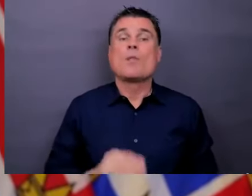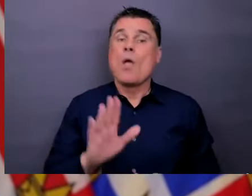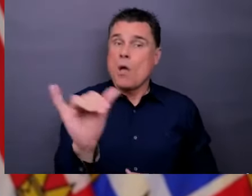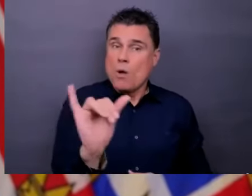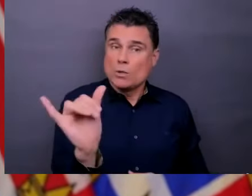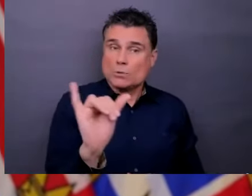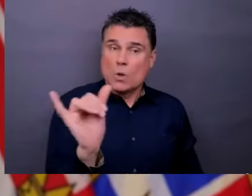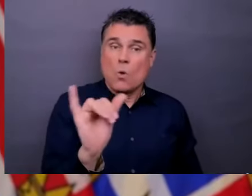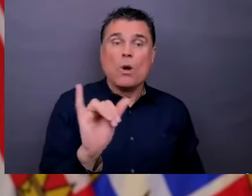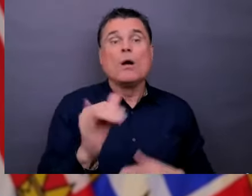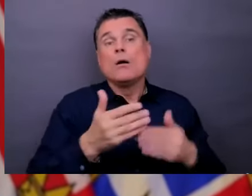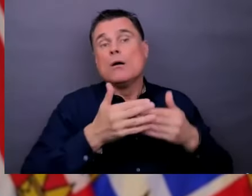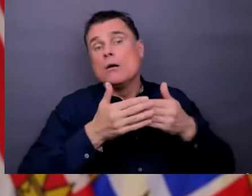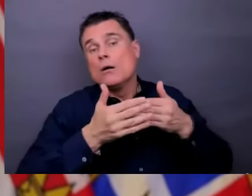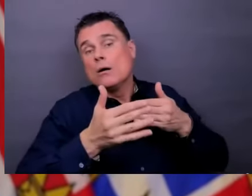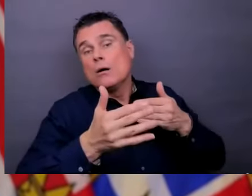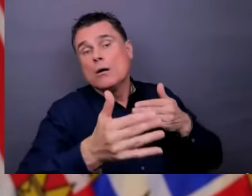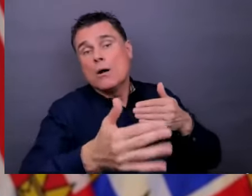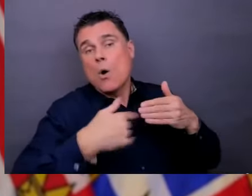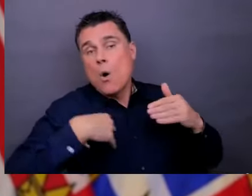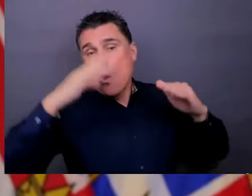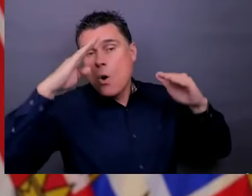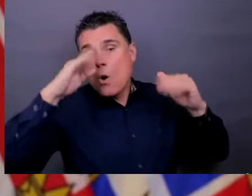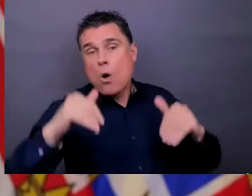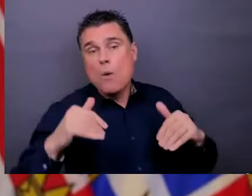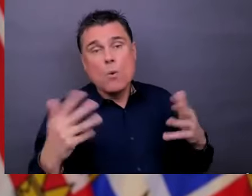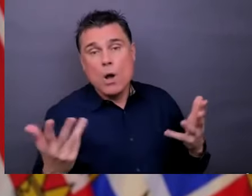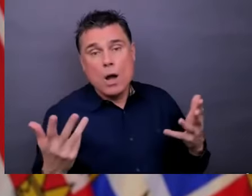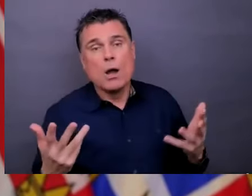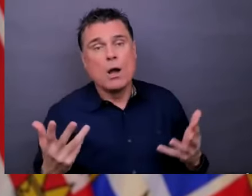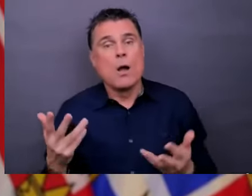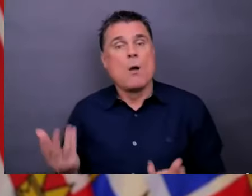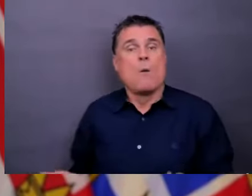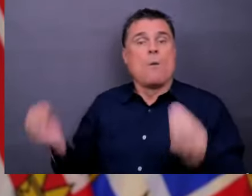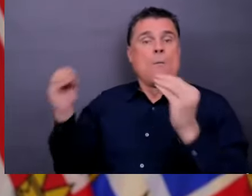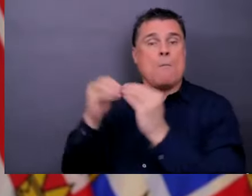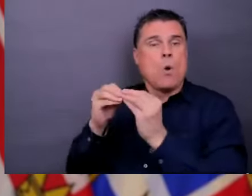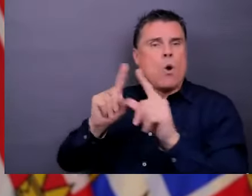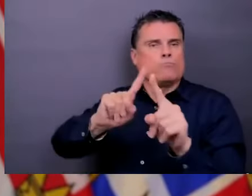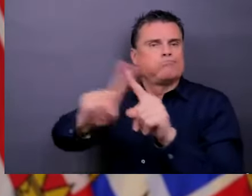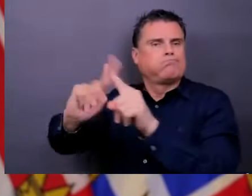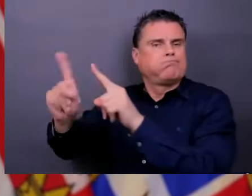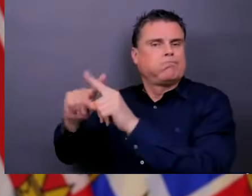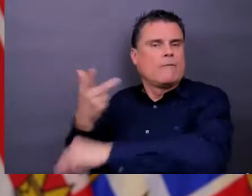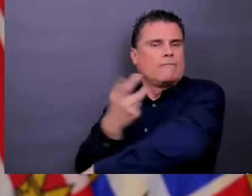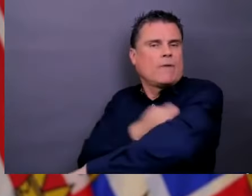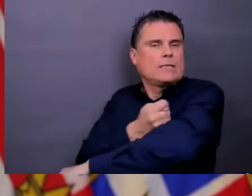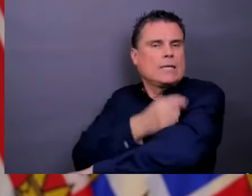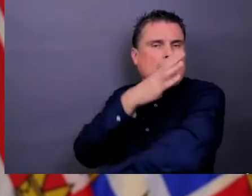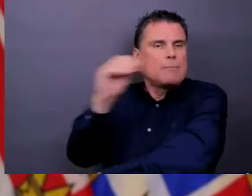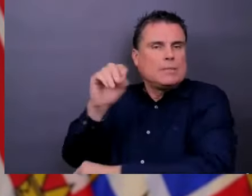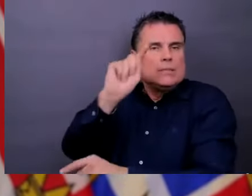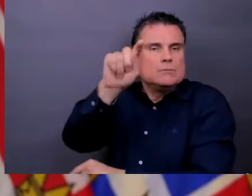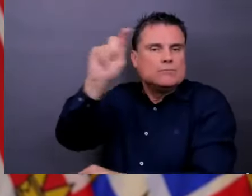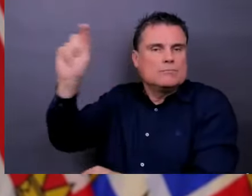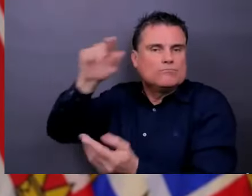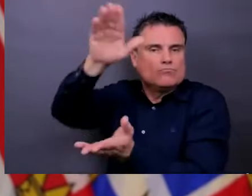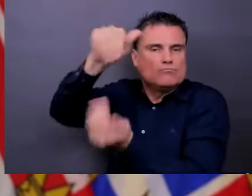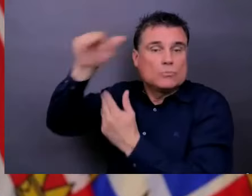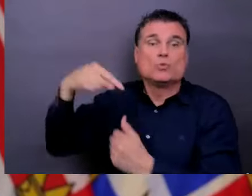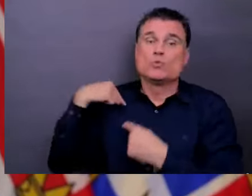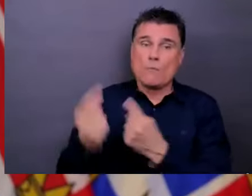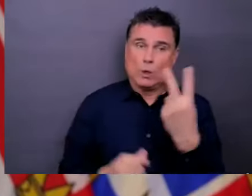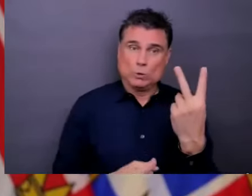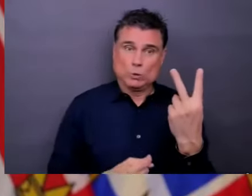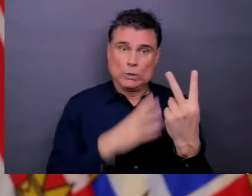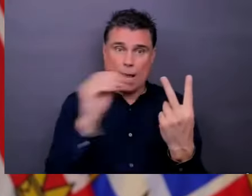fridge stable. So we can target people who aren't able to work from home, people who are essential workers, whether